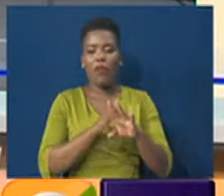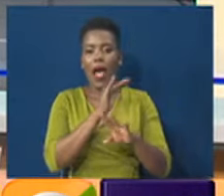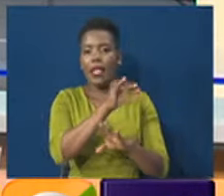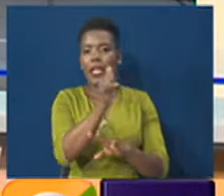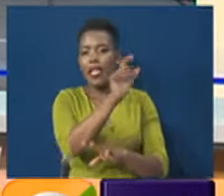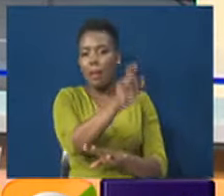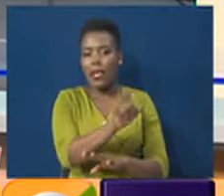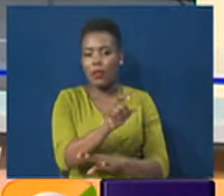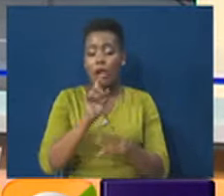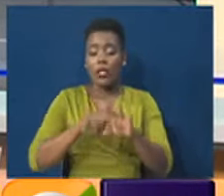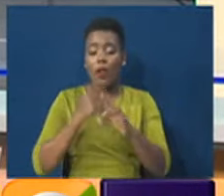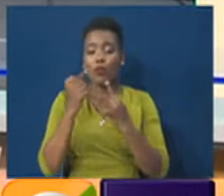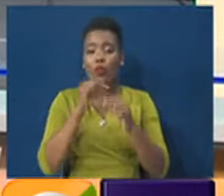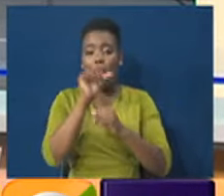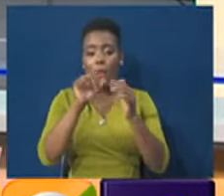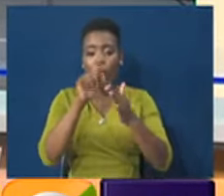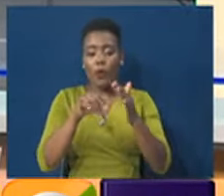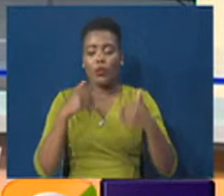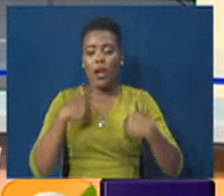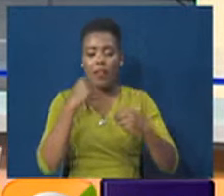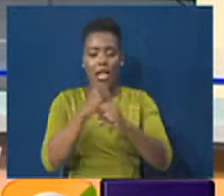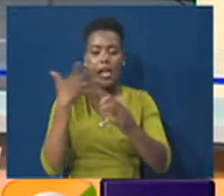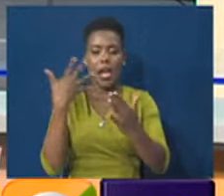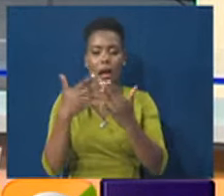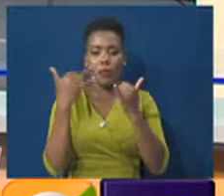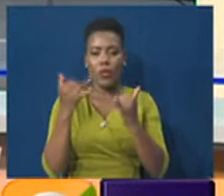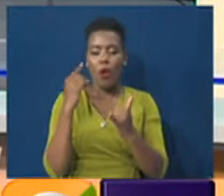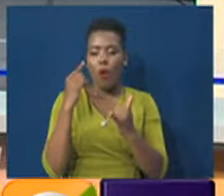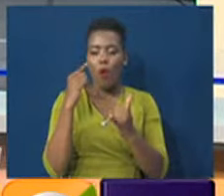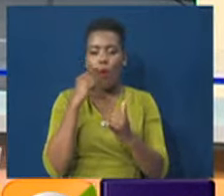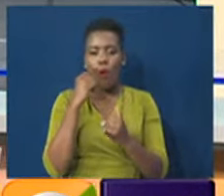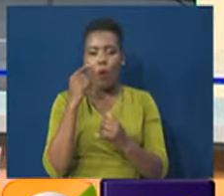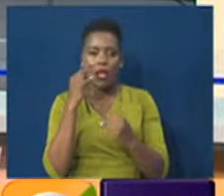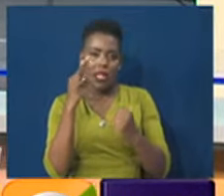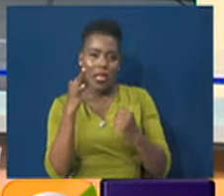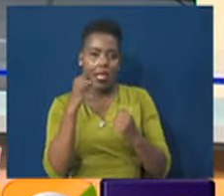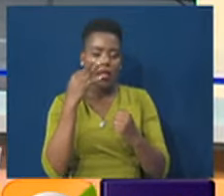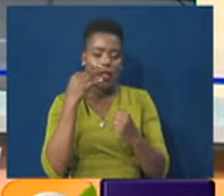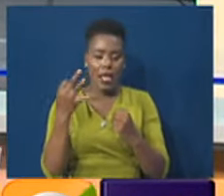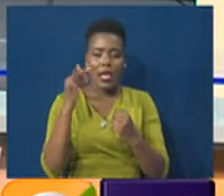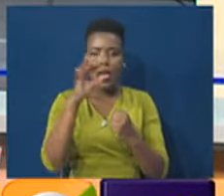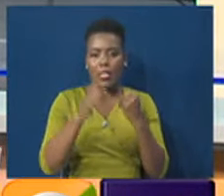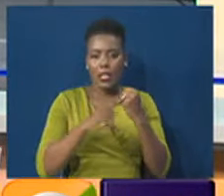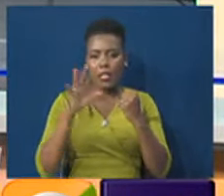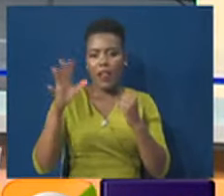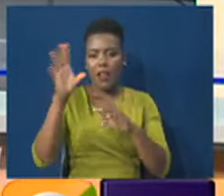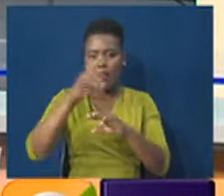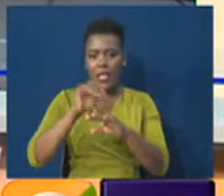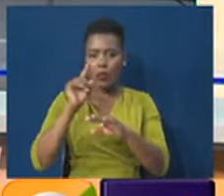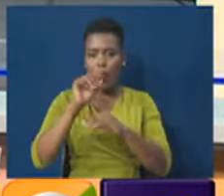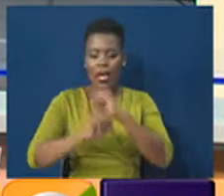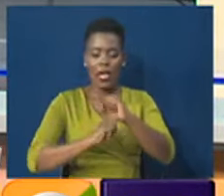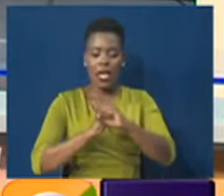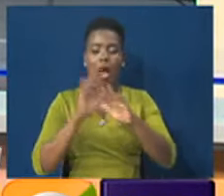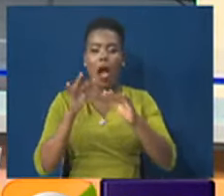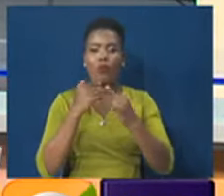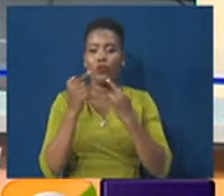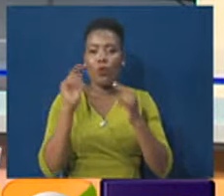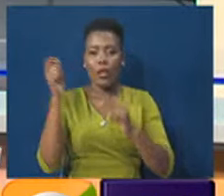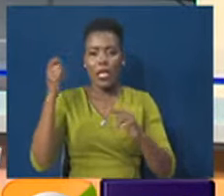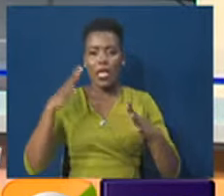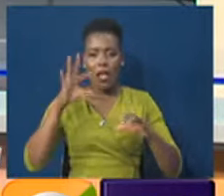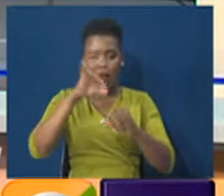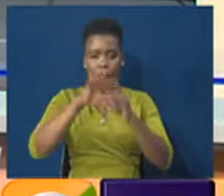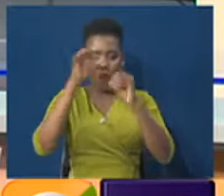And when you talk about what you have done so far in the past 365 days, then how do you talk to the Kenyan